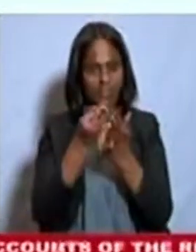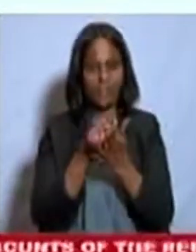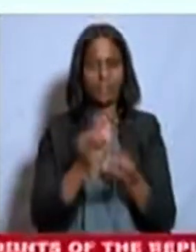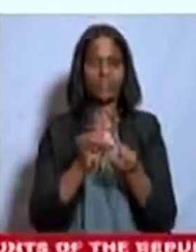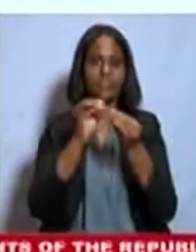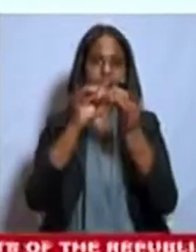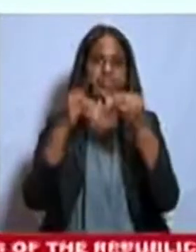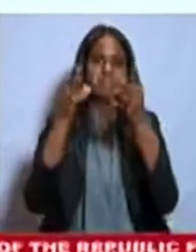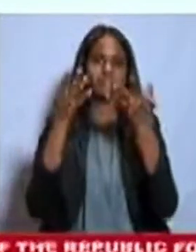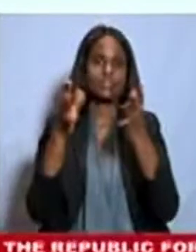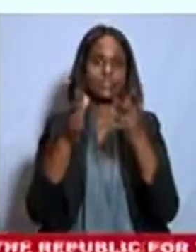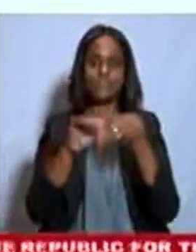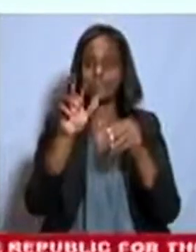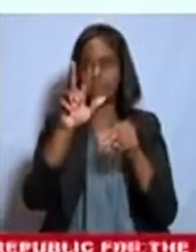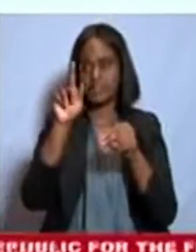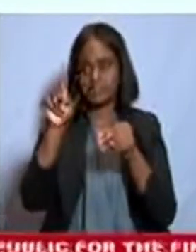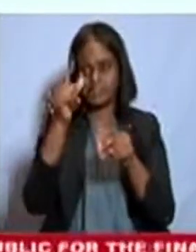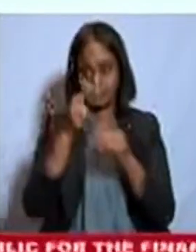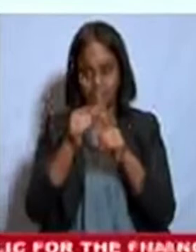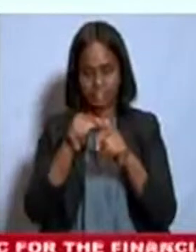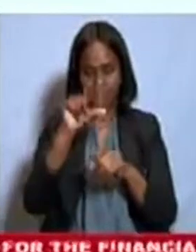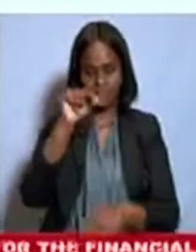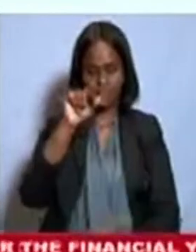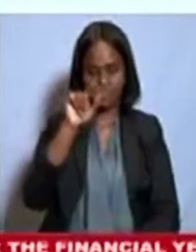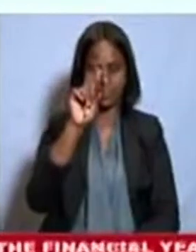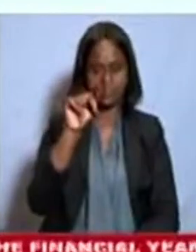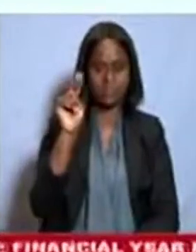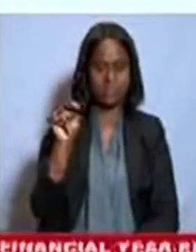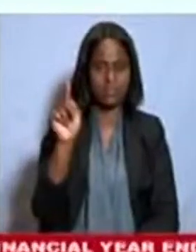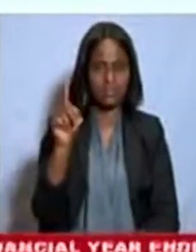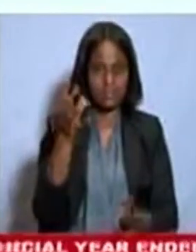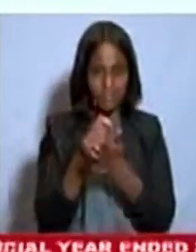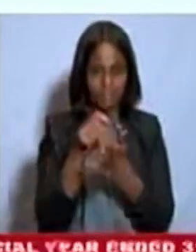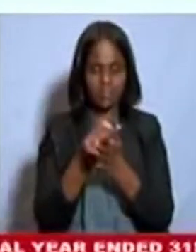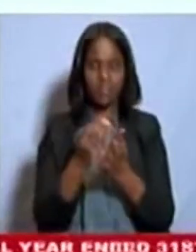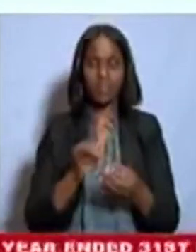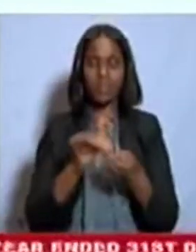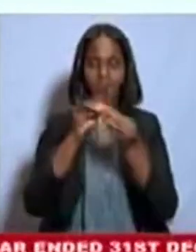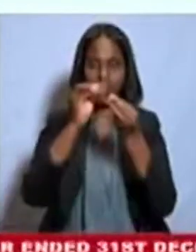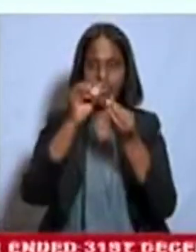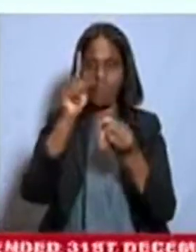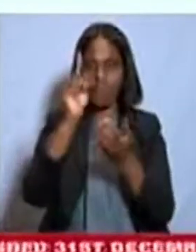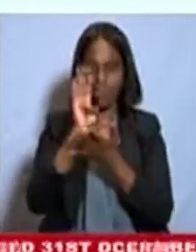released. As at 31st December 2022, amounts totaling